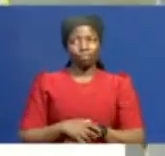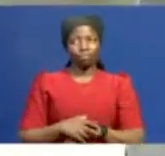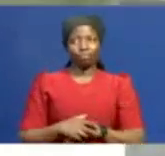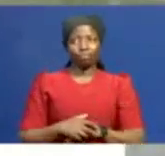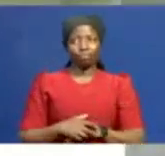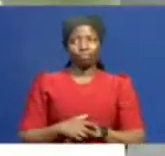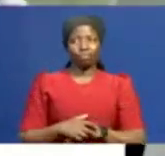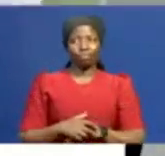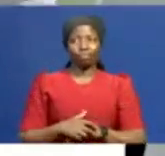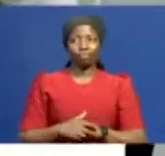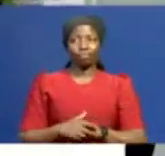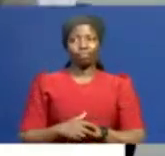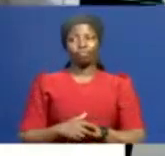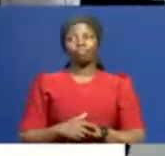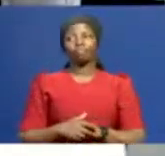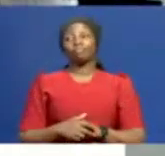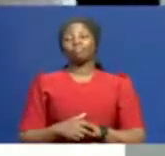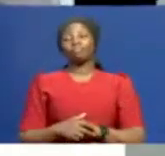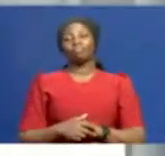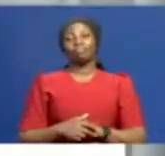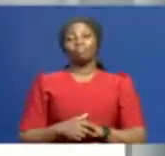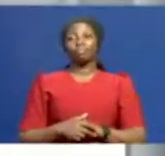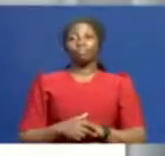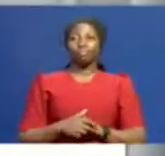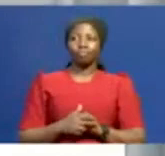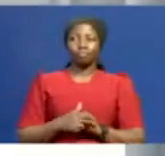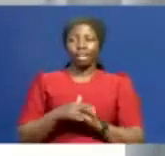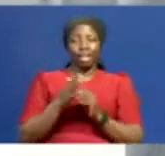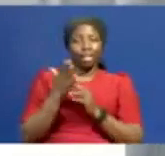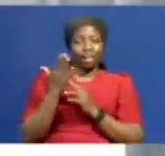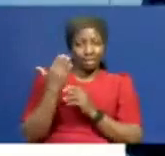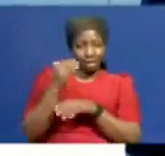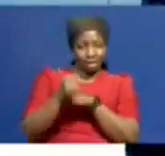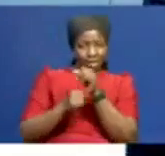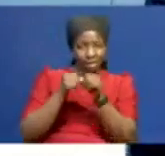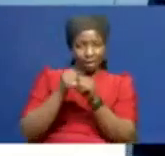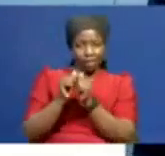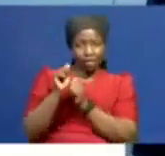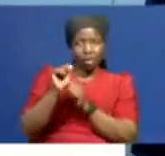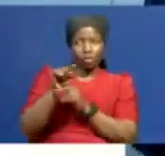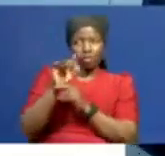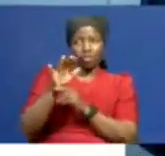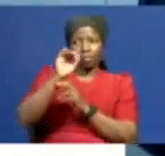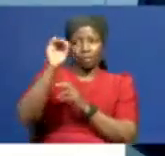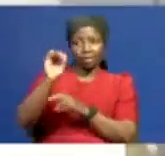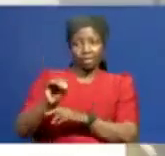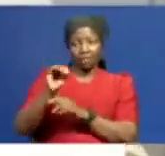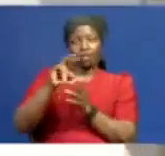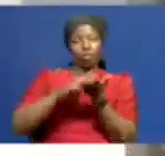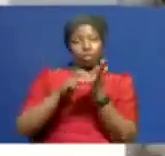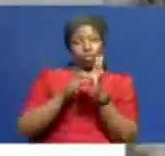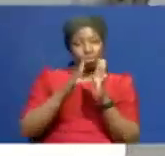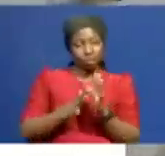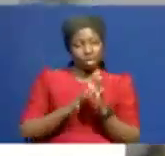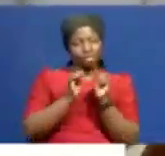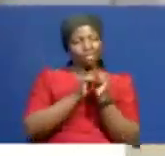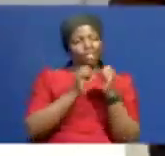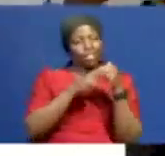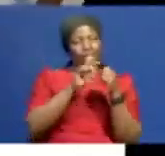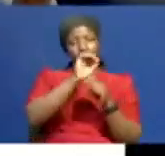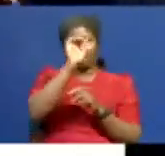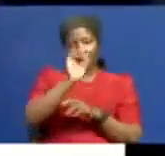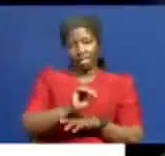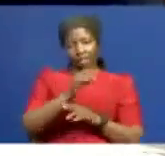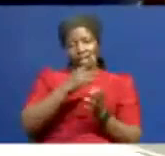7.3% of registered engineers in Kenya are women as of last year, while 15.5% of contractors and 17%